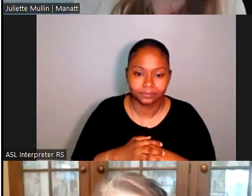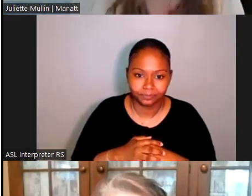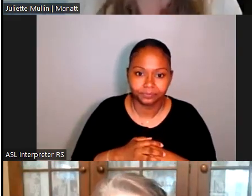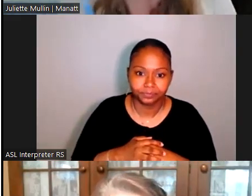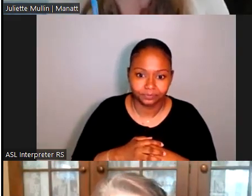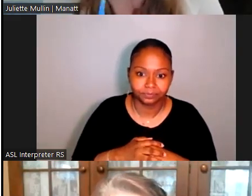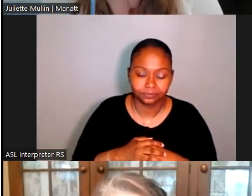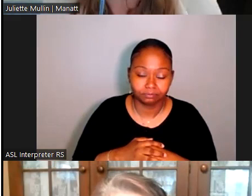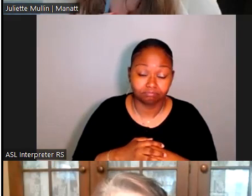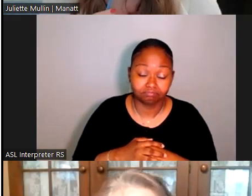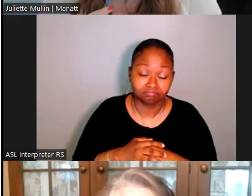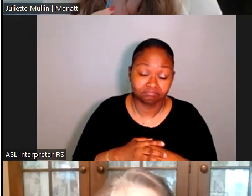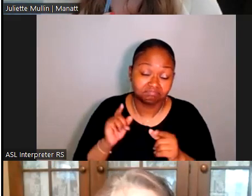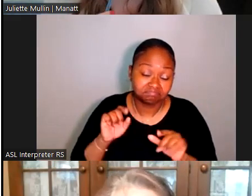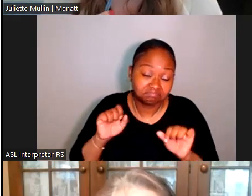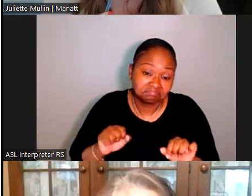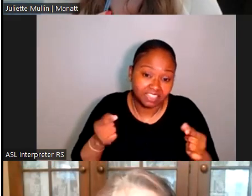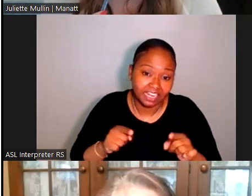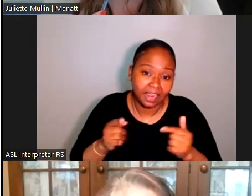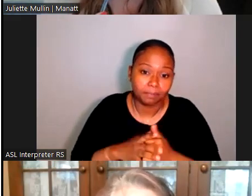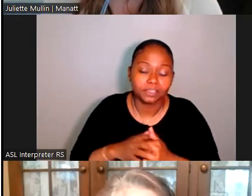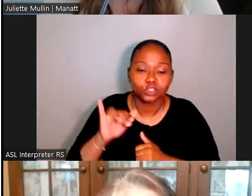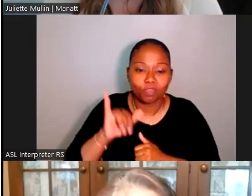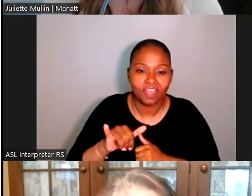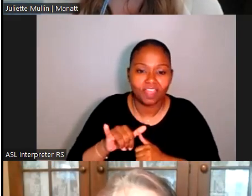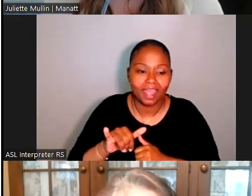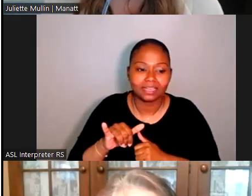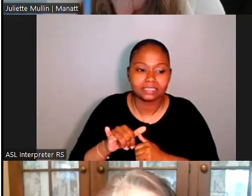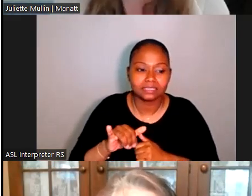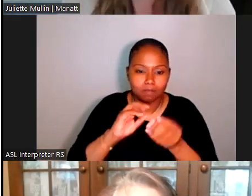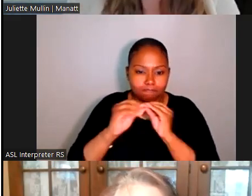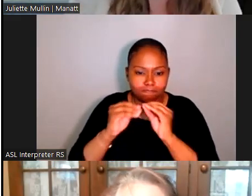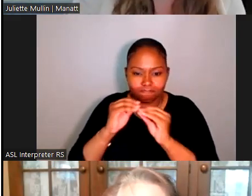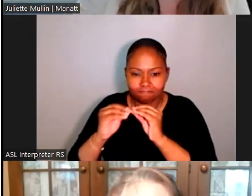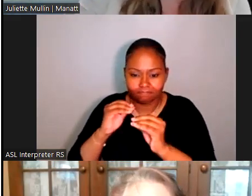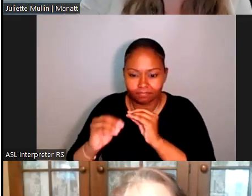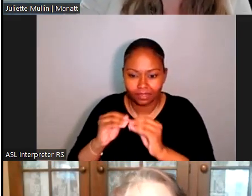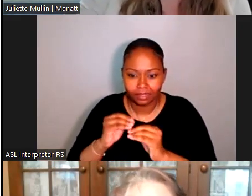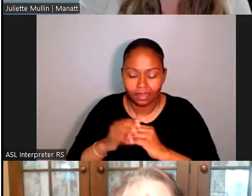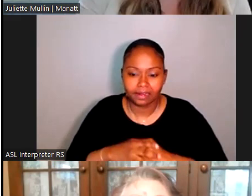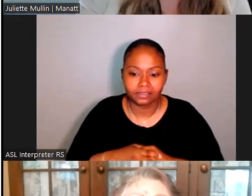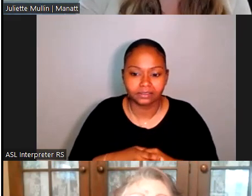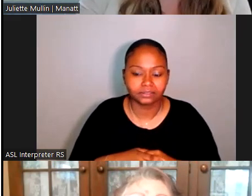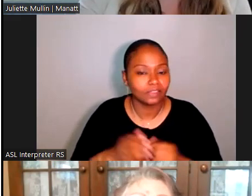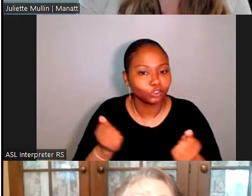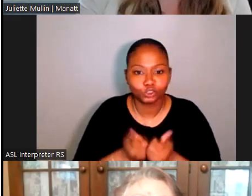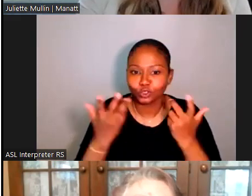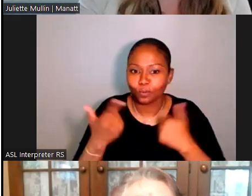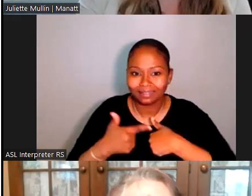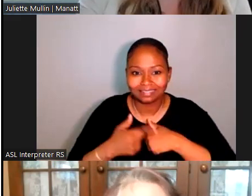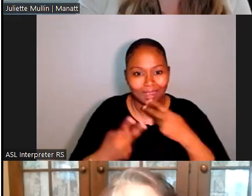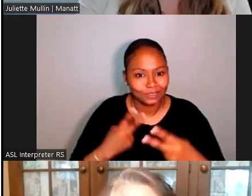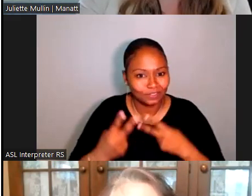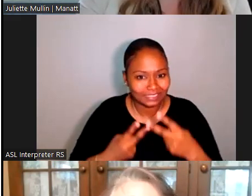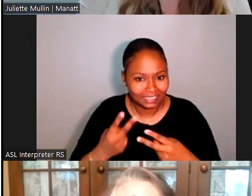take place, but that needs to be open. And so many times visitation